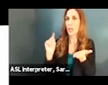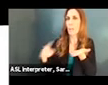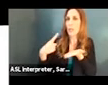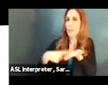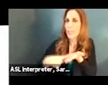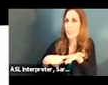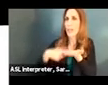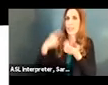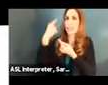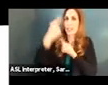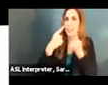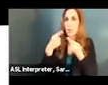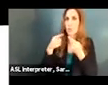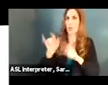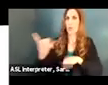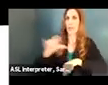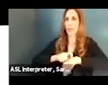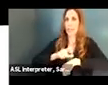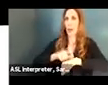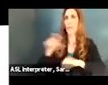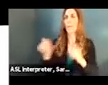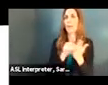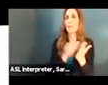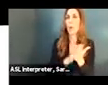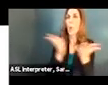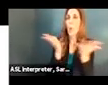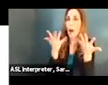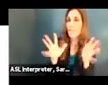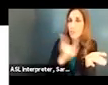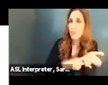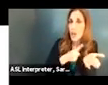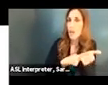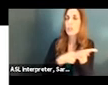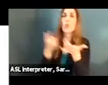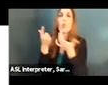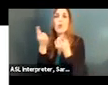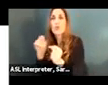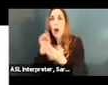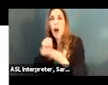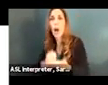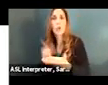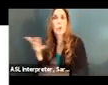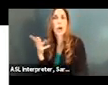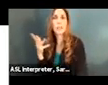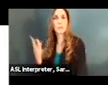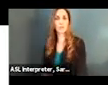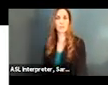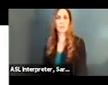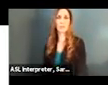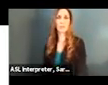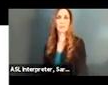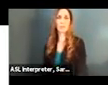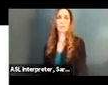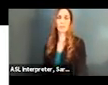considered during that time. And you have to document what you've discussed and document what you've tried. And like